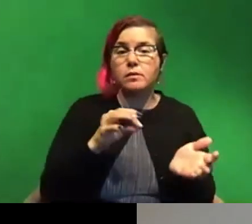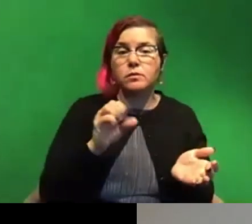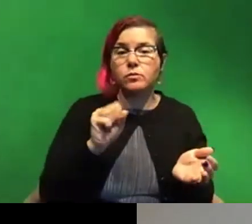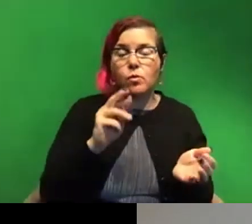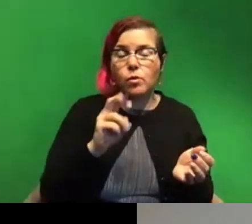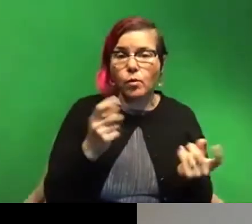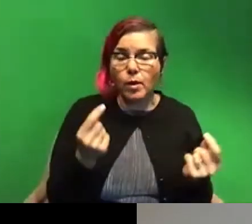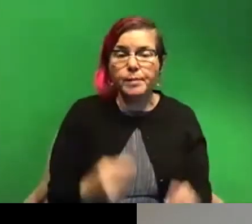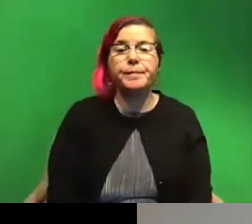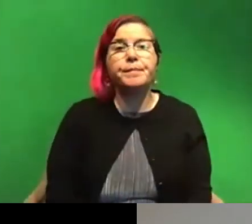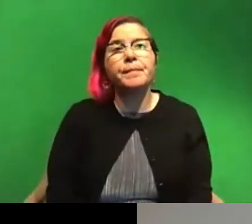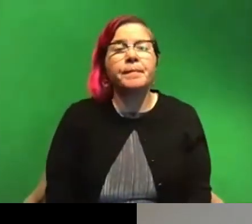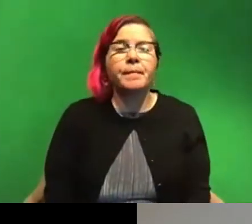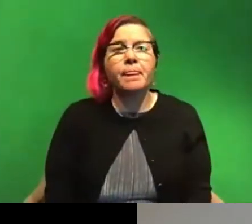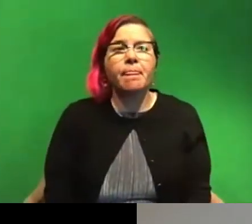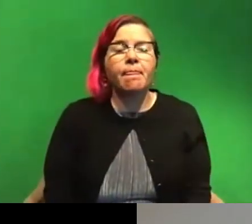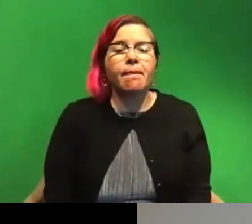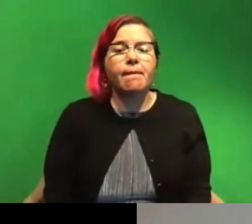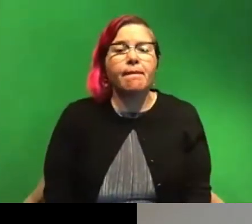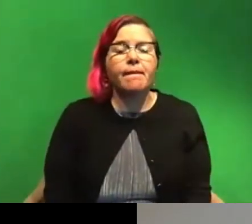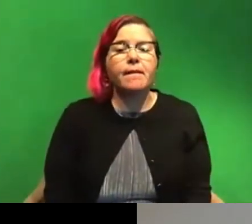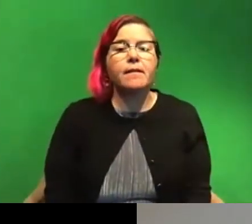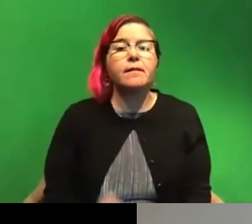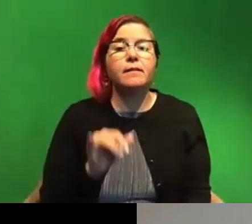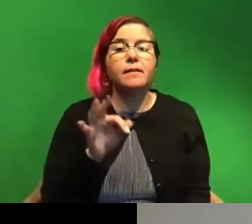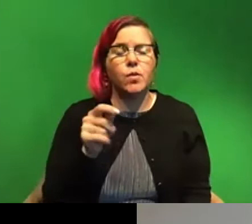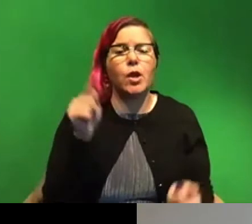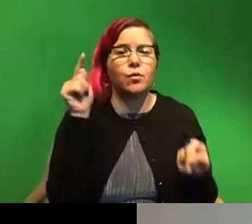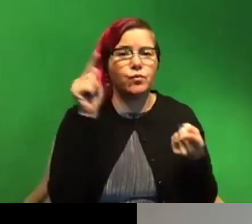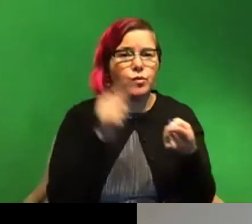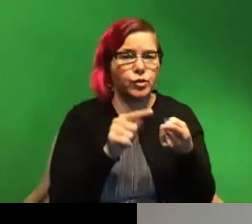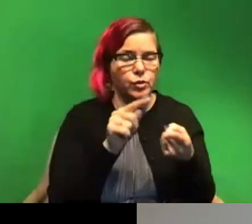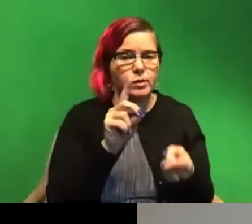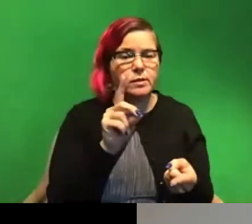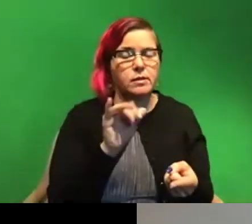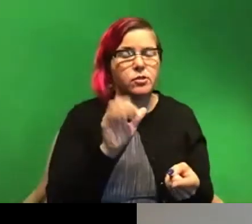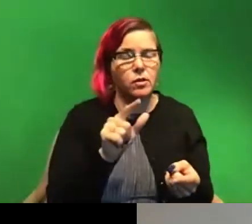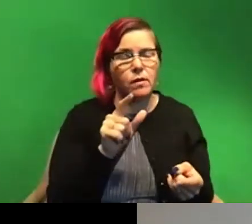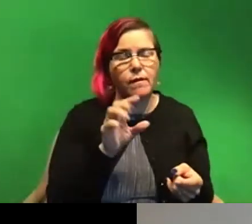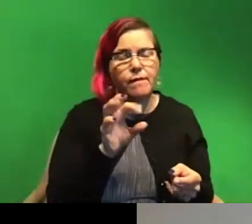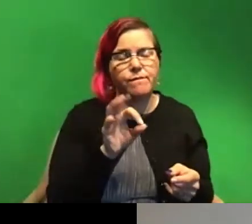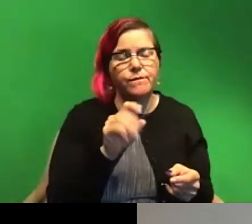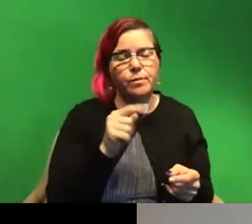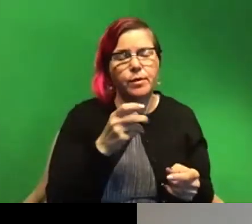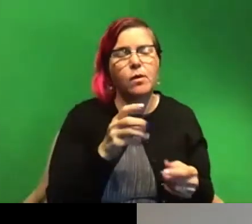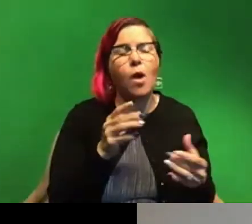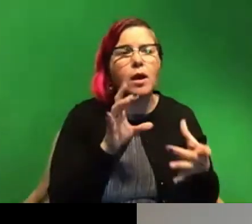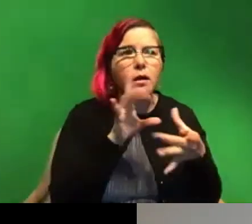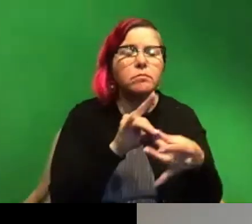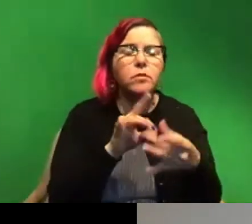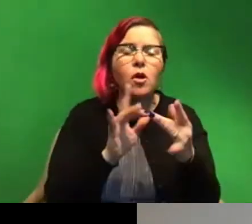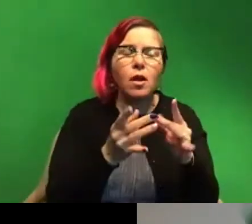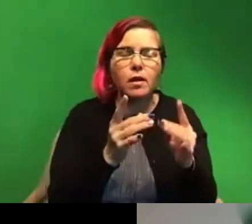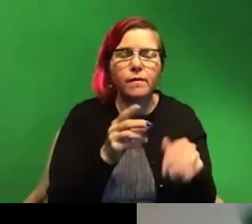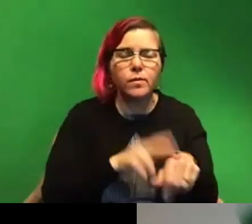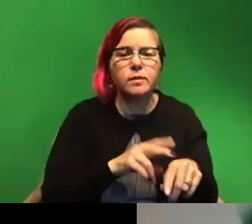so I would say, if you can reduce your digital footprint, as much as we all want to be connected online, the